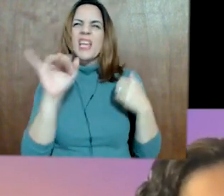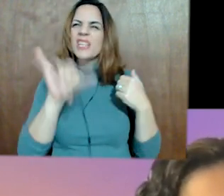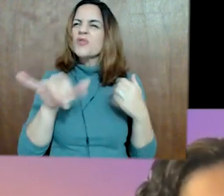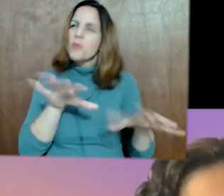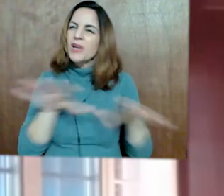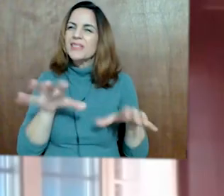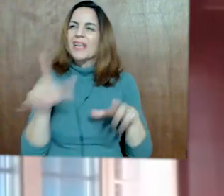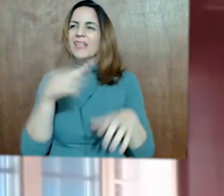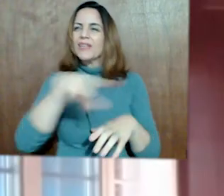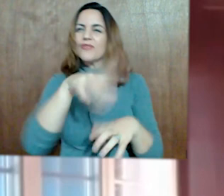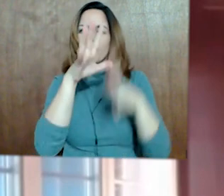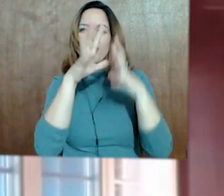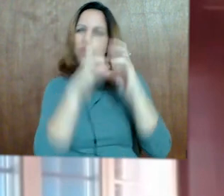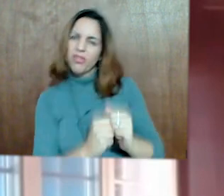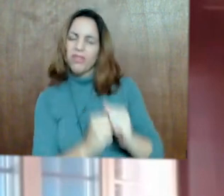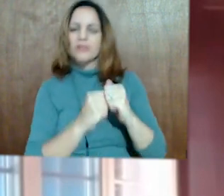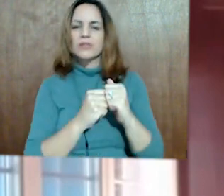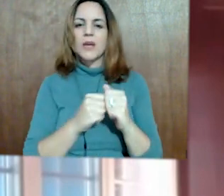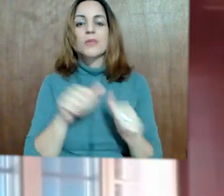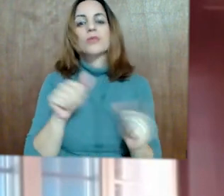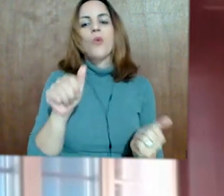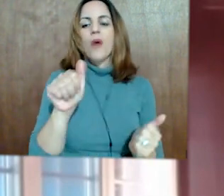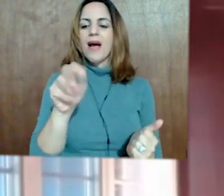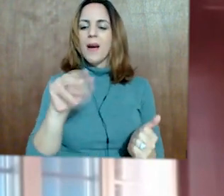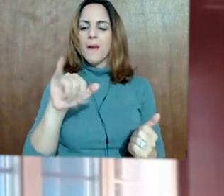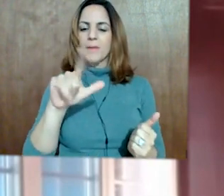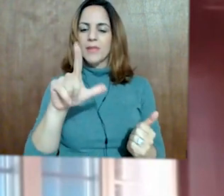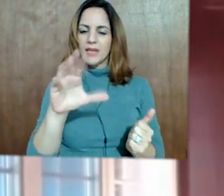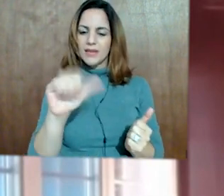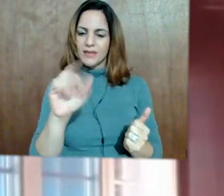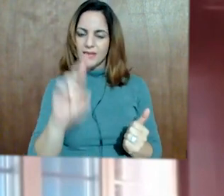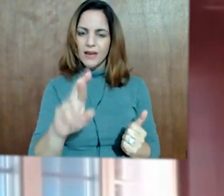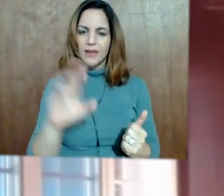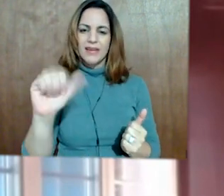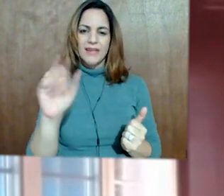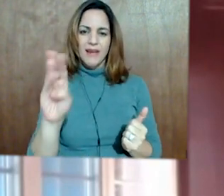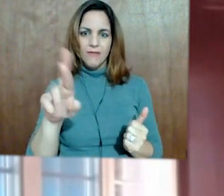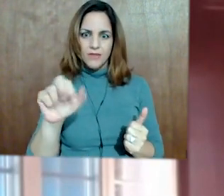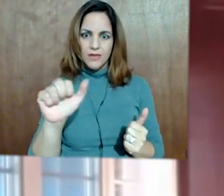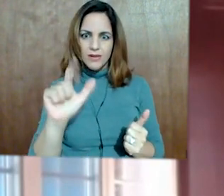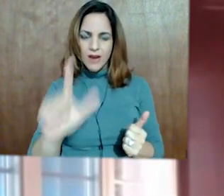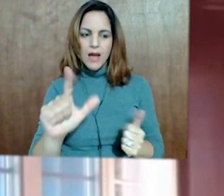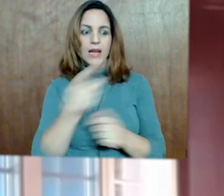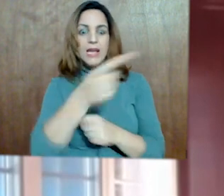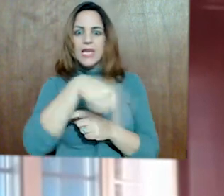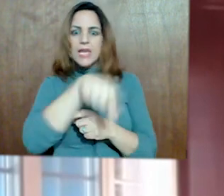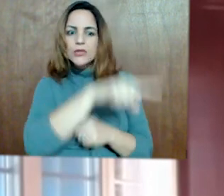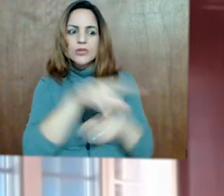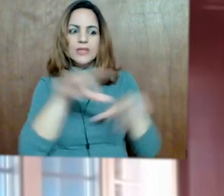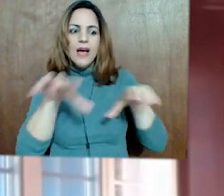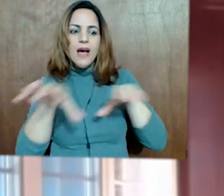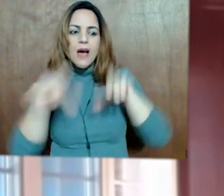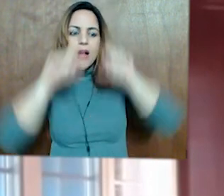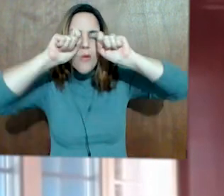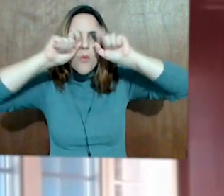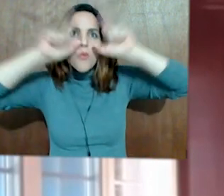Amilcar Cabral and Kwame Nkrumah, who fired the imagination of young Latinos and African